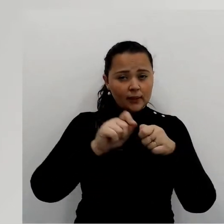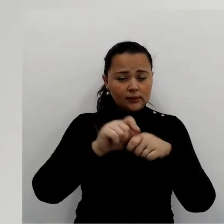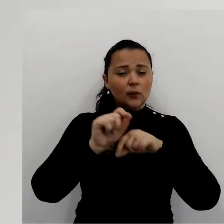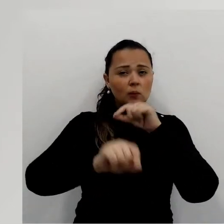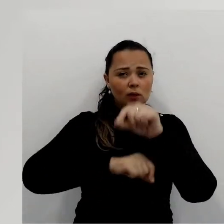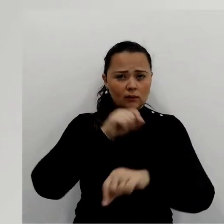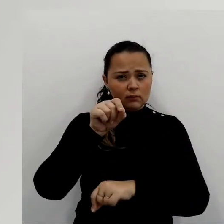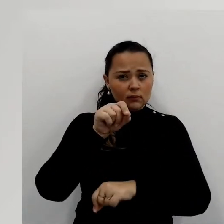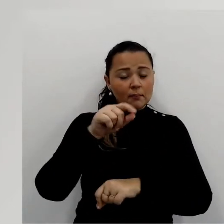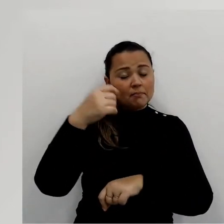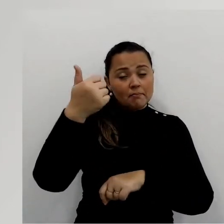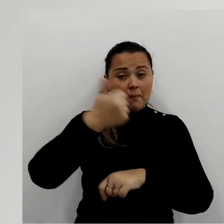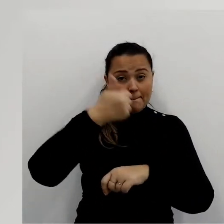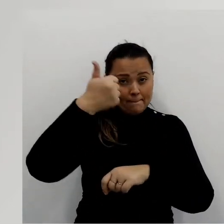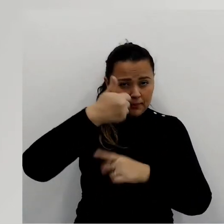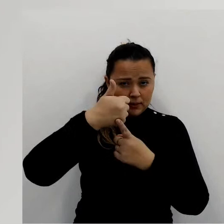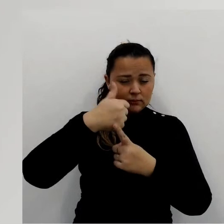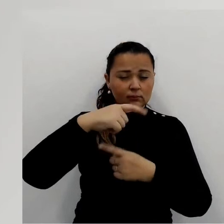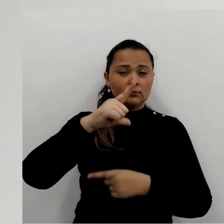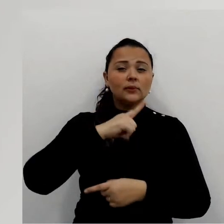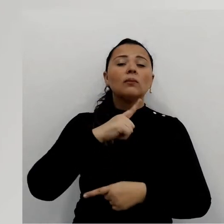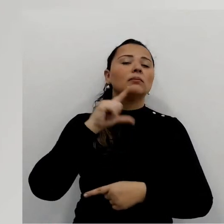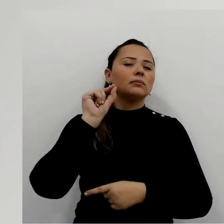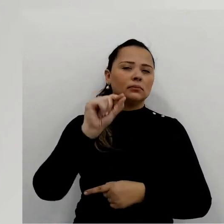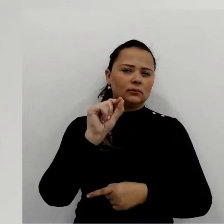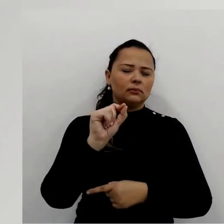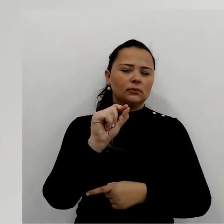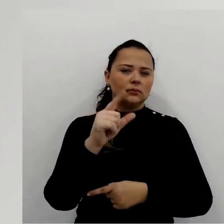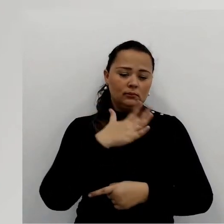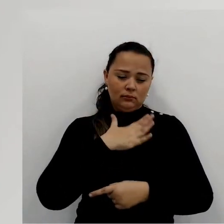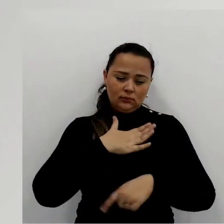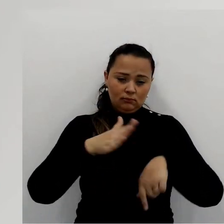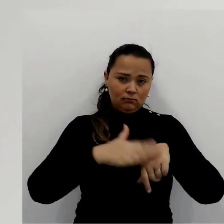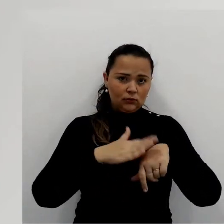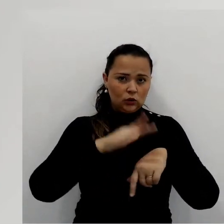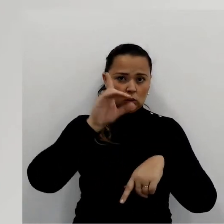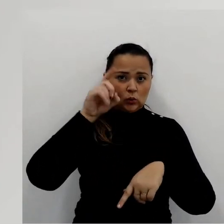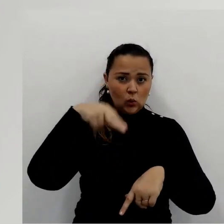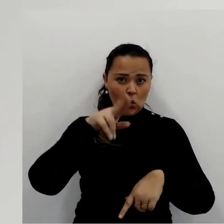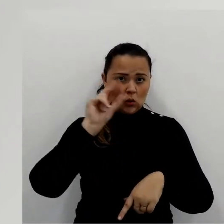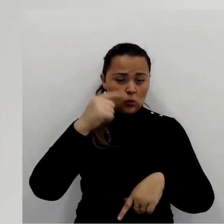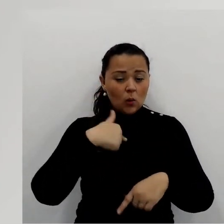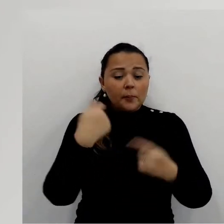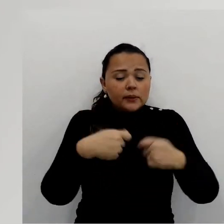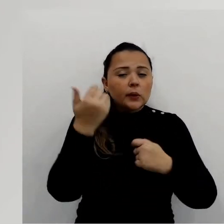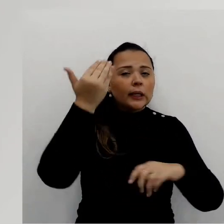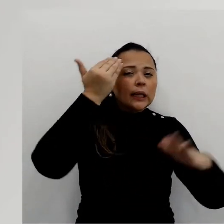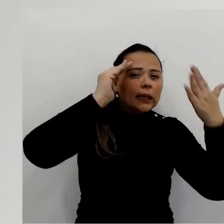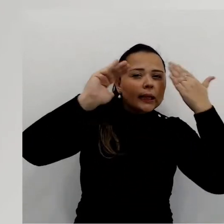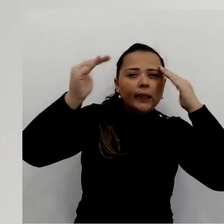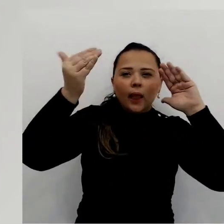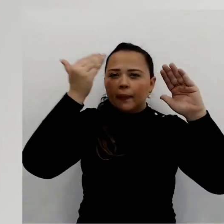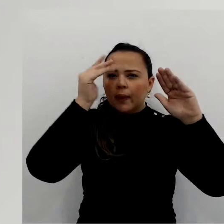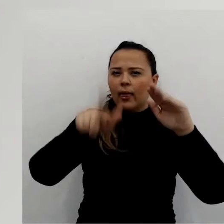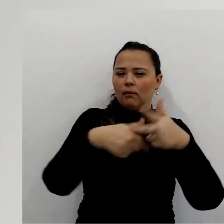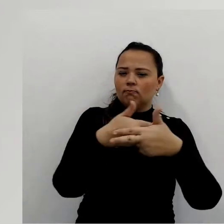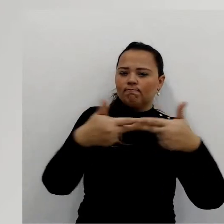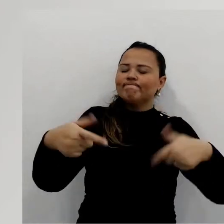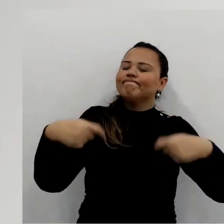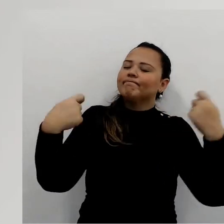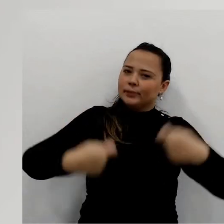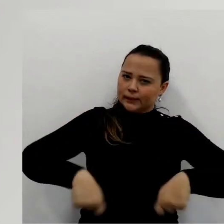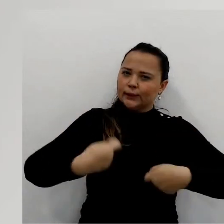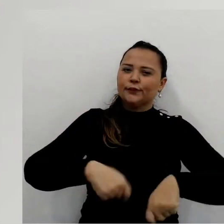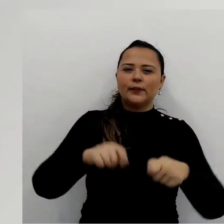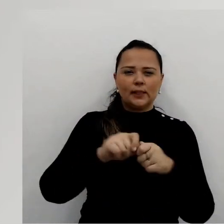do is, as an owner, you have to understand that this is something you need to do, and that's the first thing. As I said